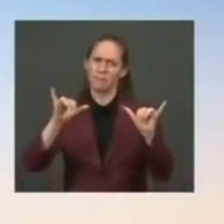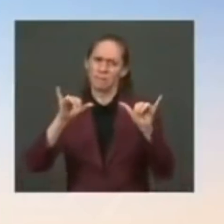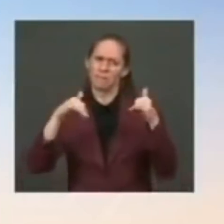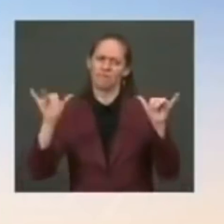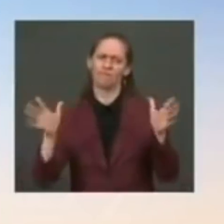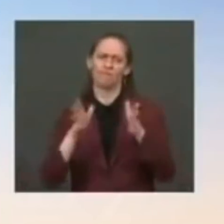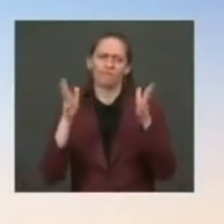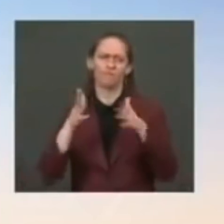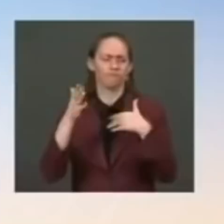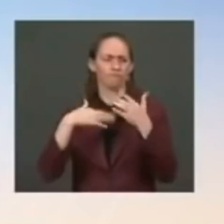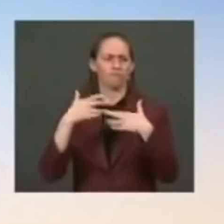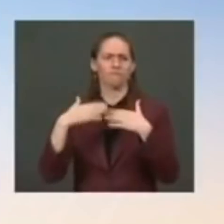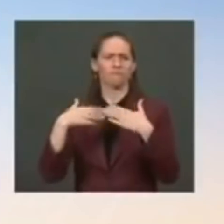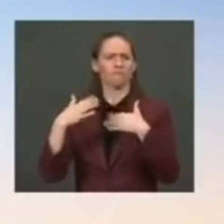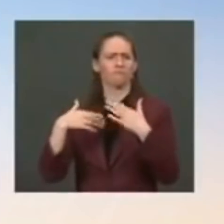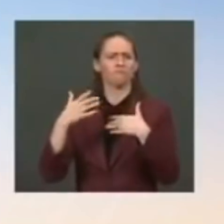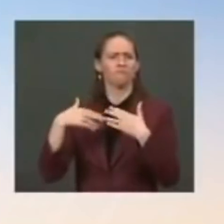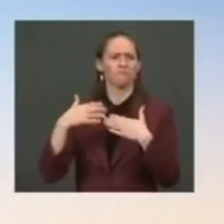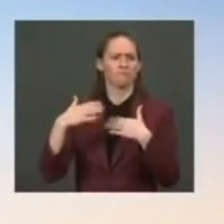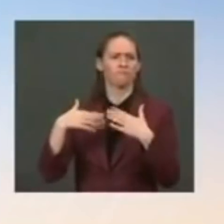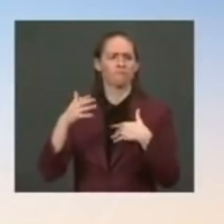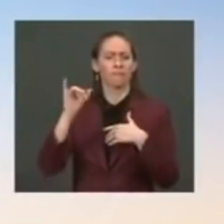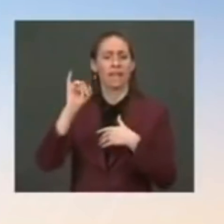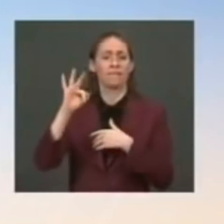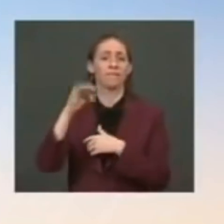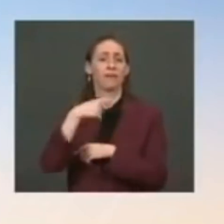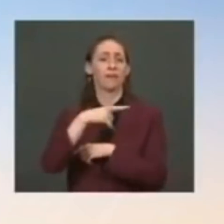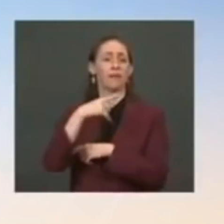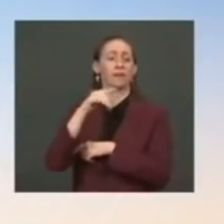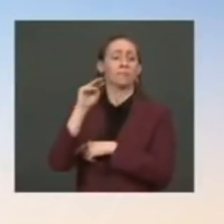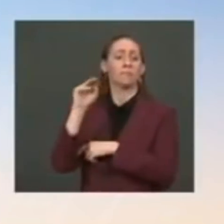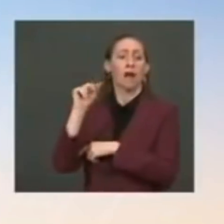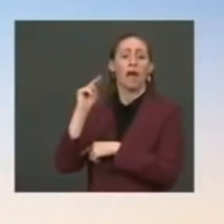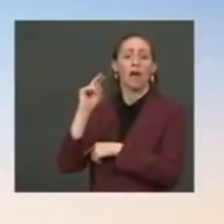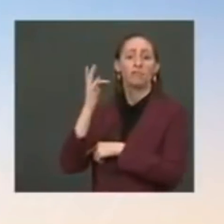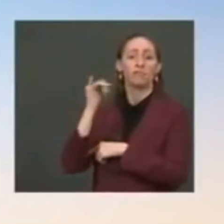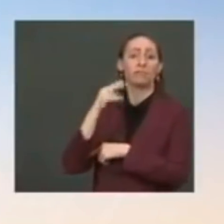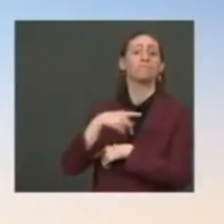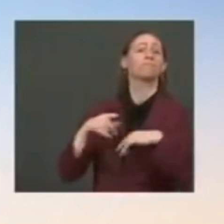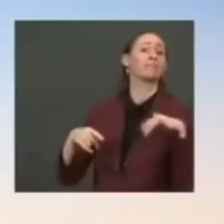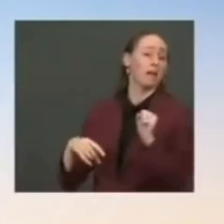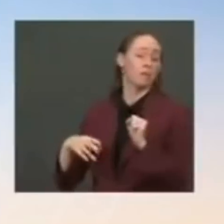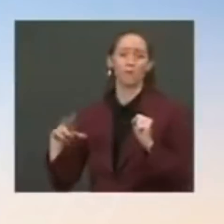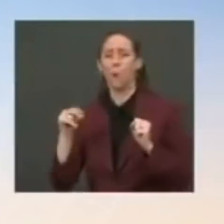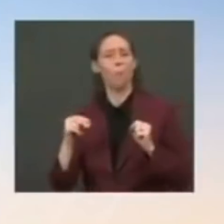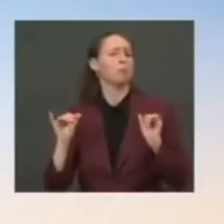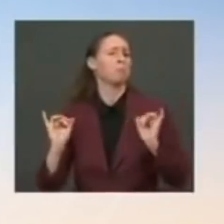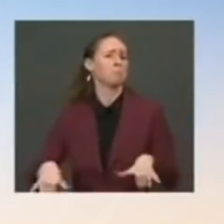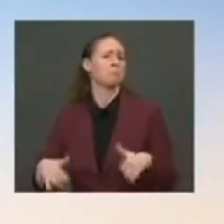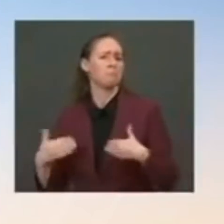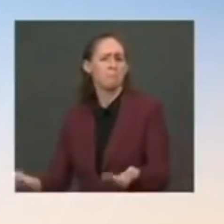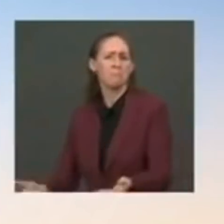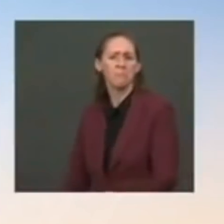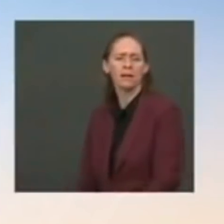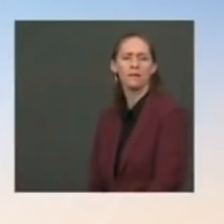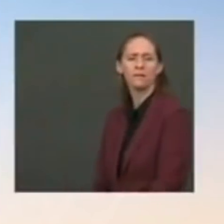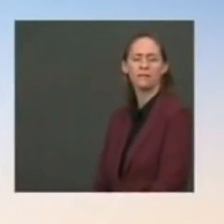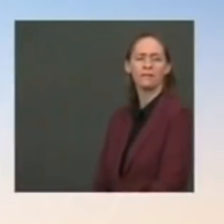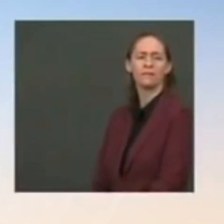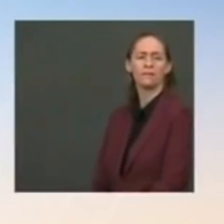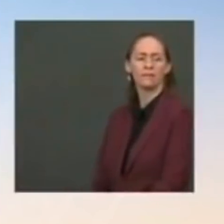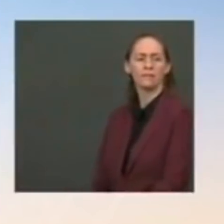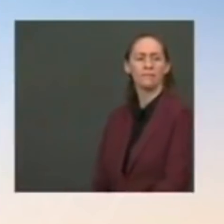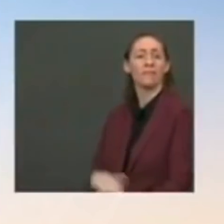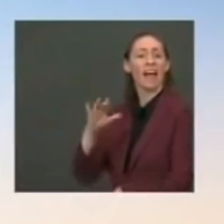that we should just continue to incentivize companies. Why, you know, what are you going to do if he votes with Republicans and tries to really